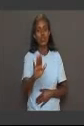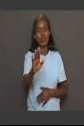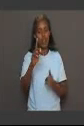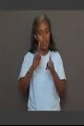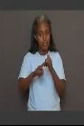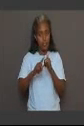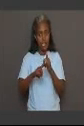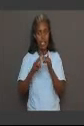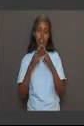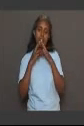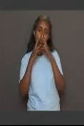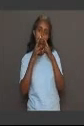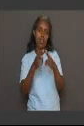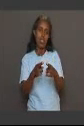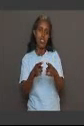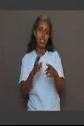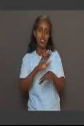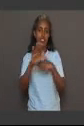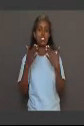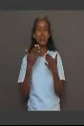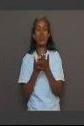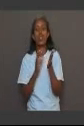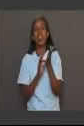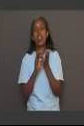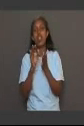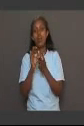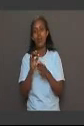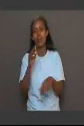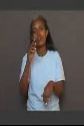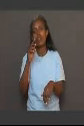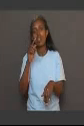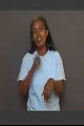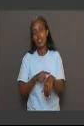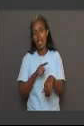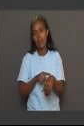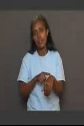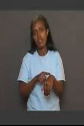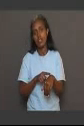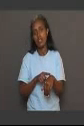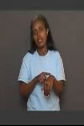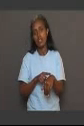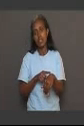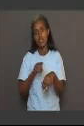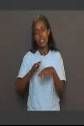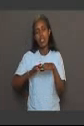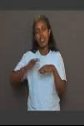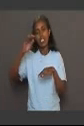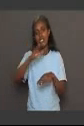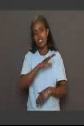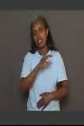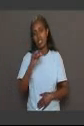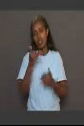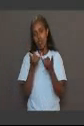answer should be the total number of times that heads came up